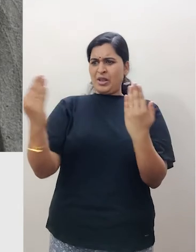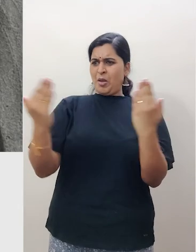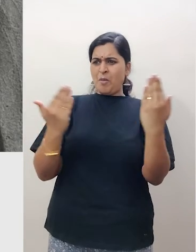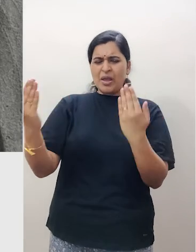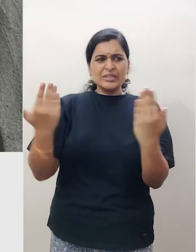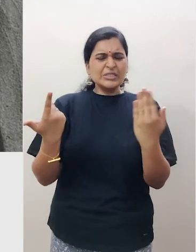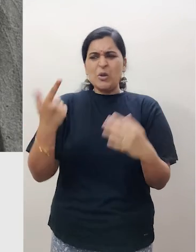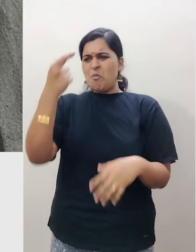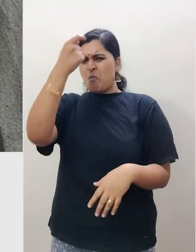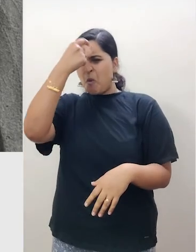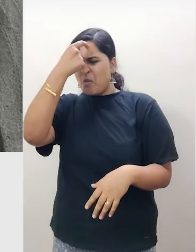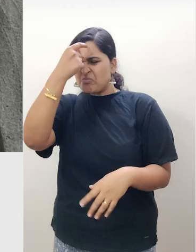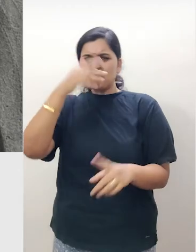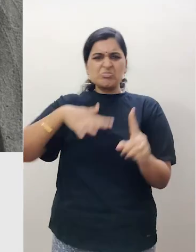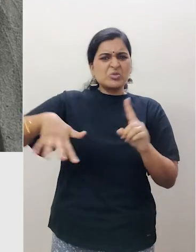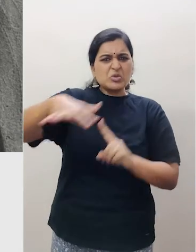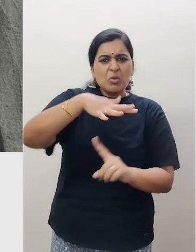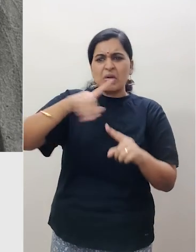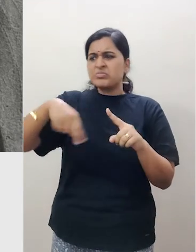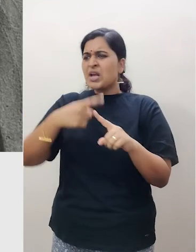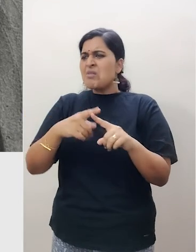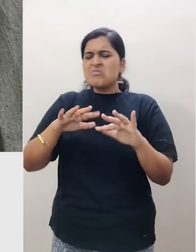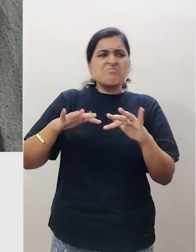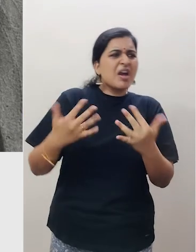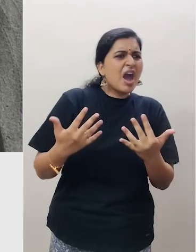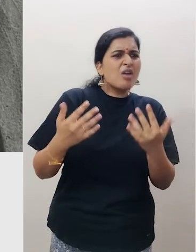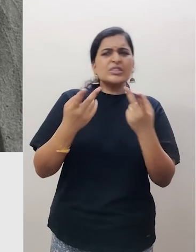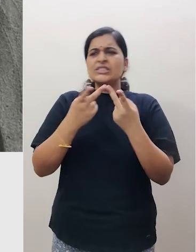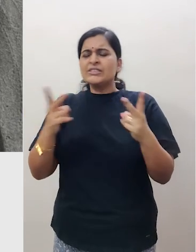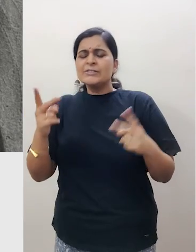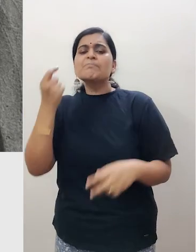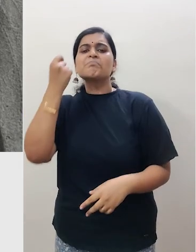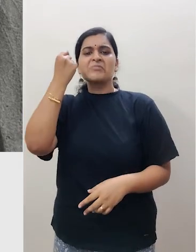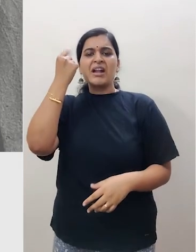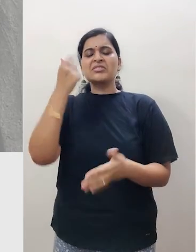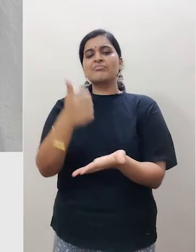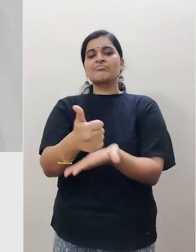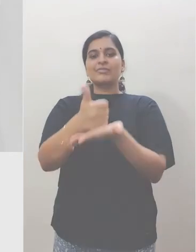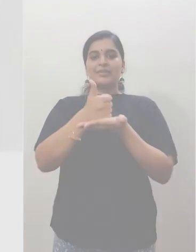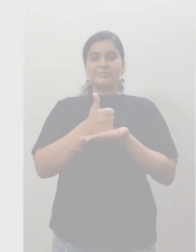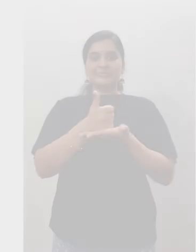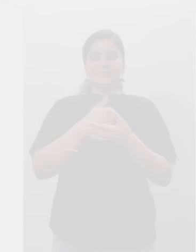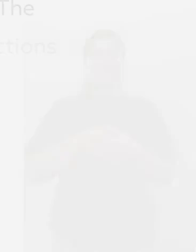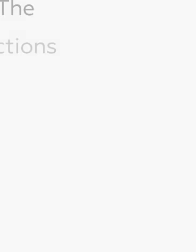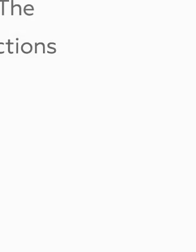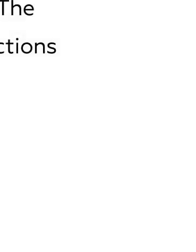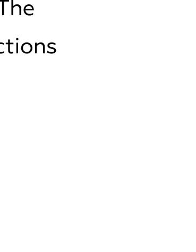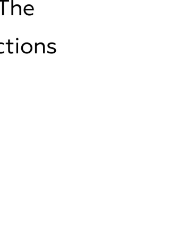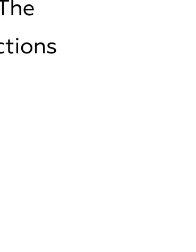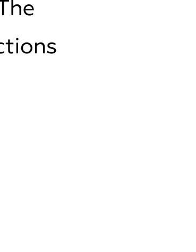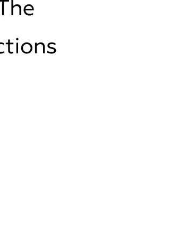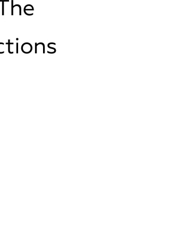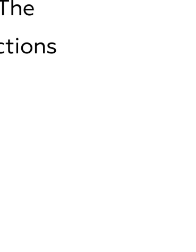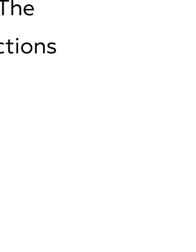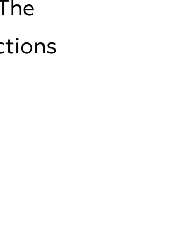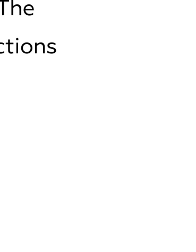issues, some of which we continue to grapple with even today.